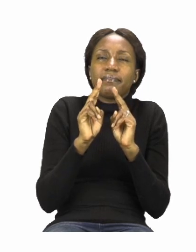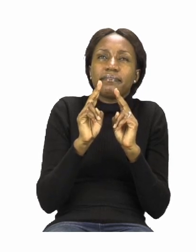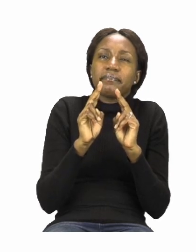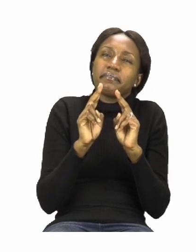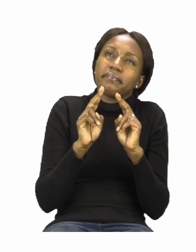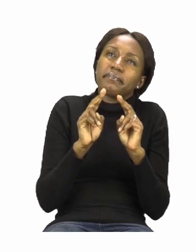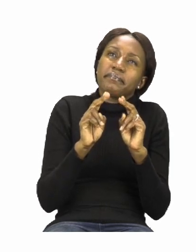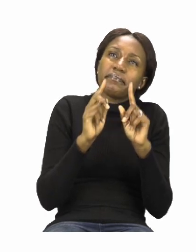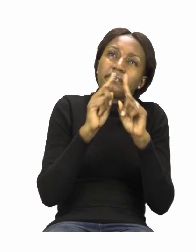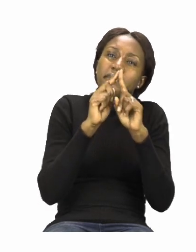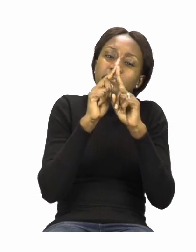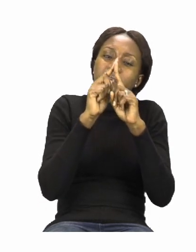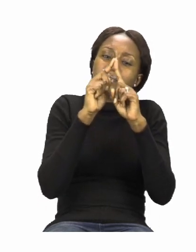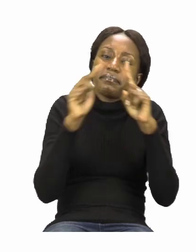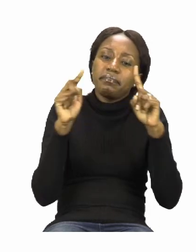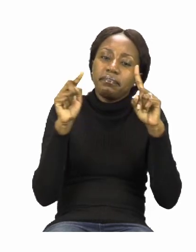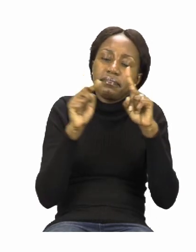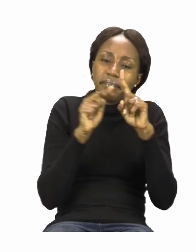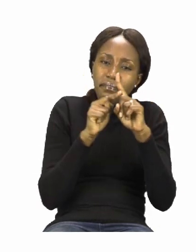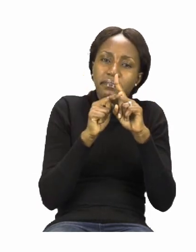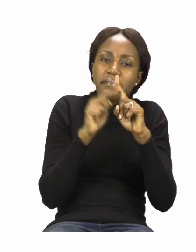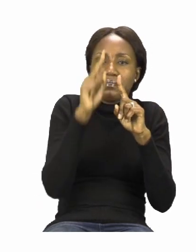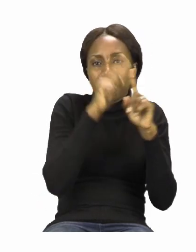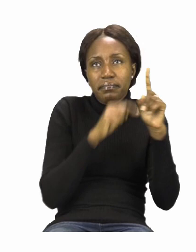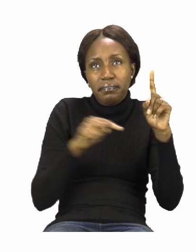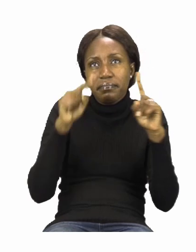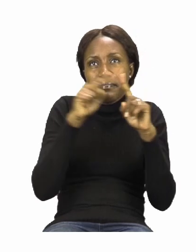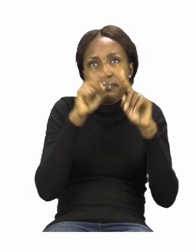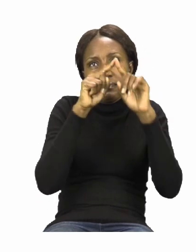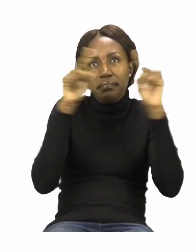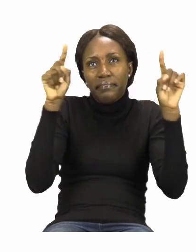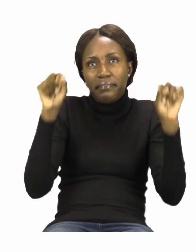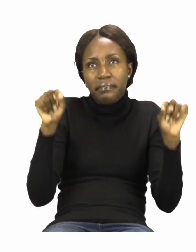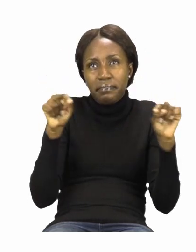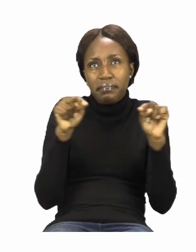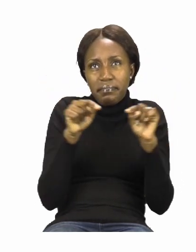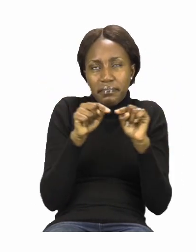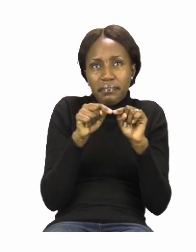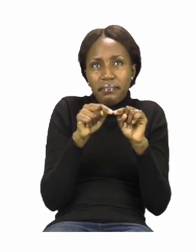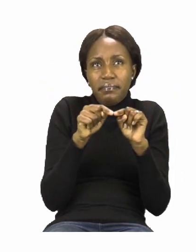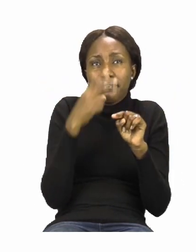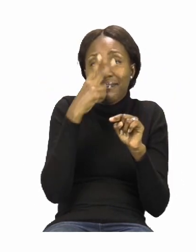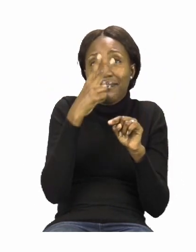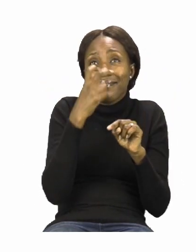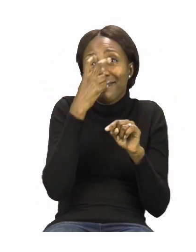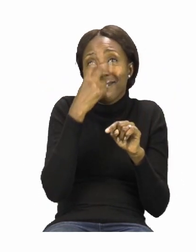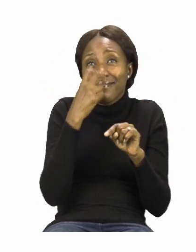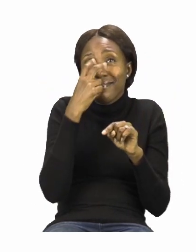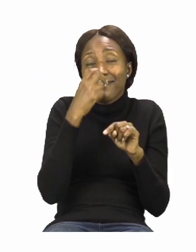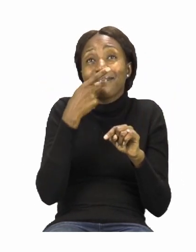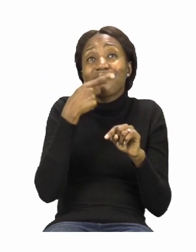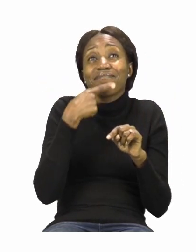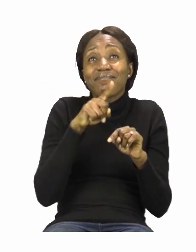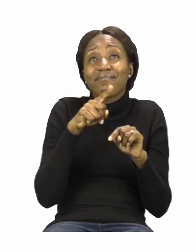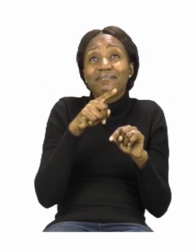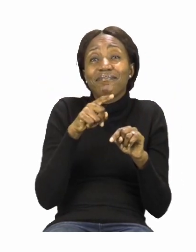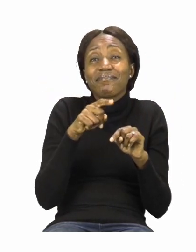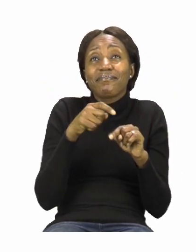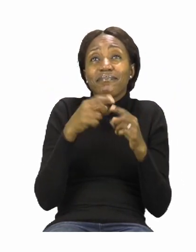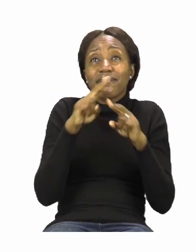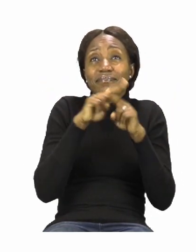2D shapes. You can see that we have a very funny man that has been made out of the